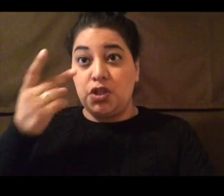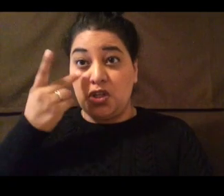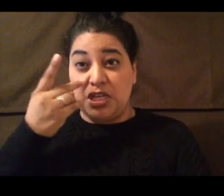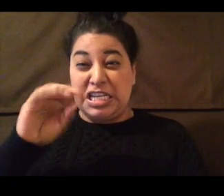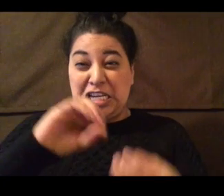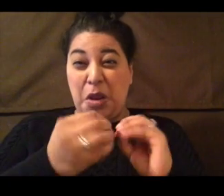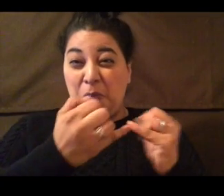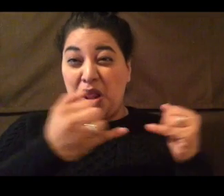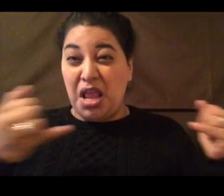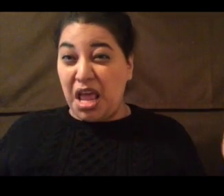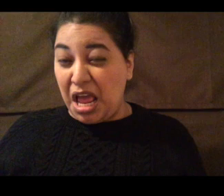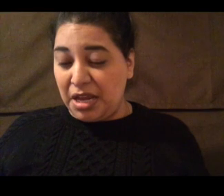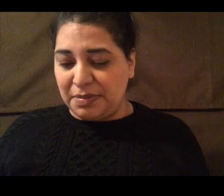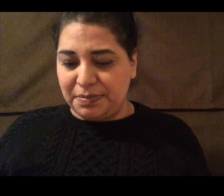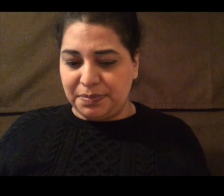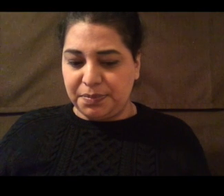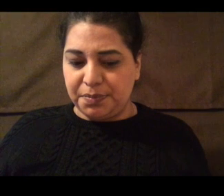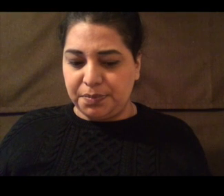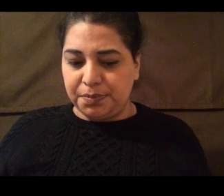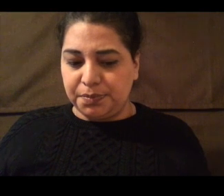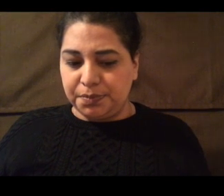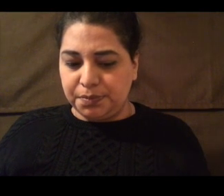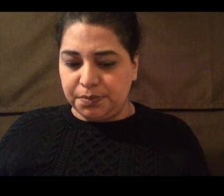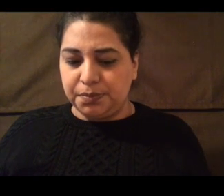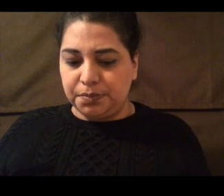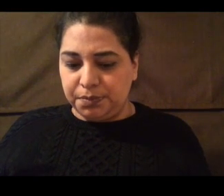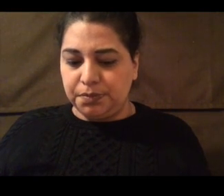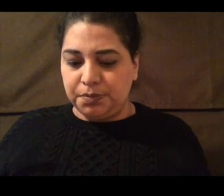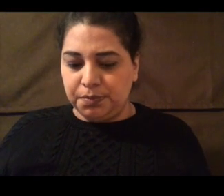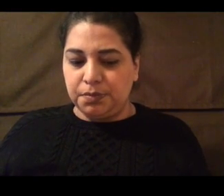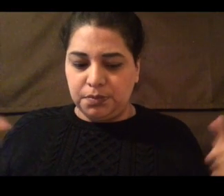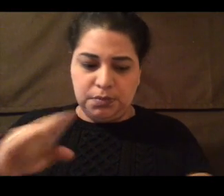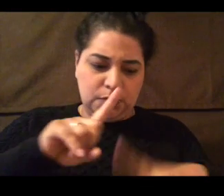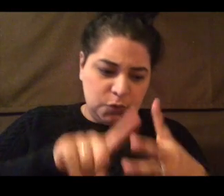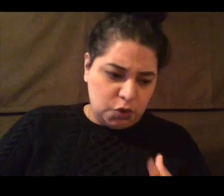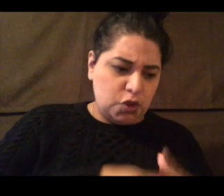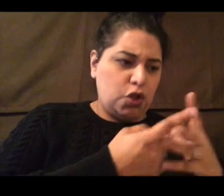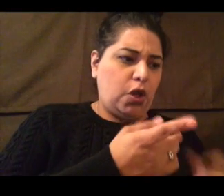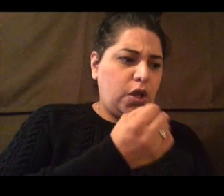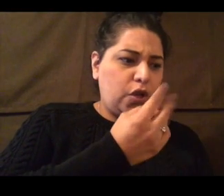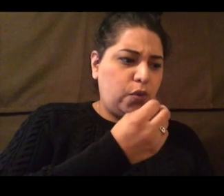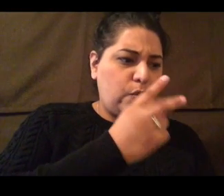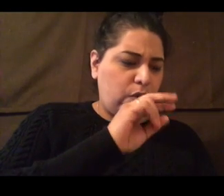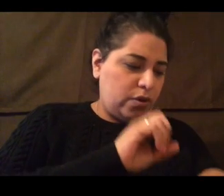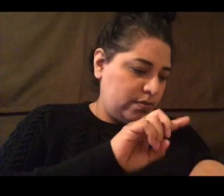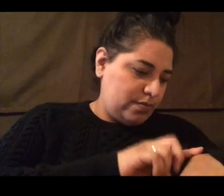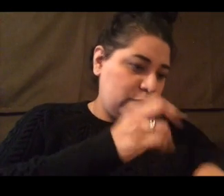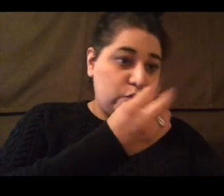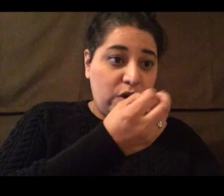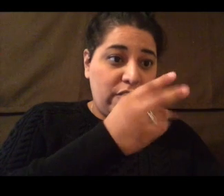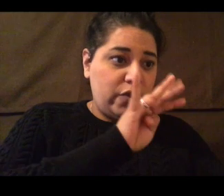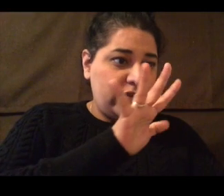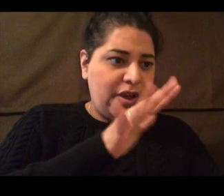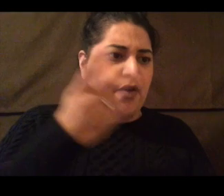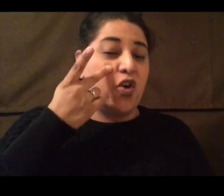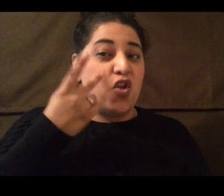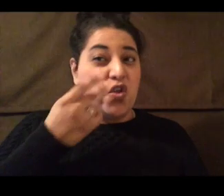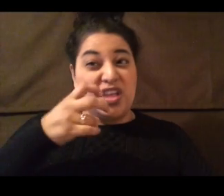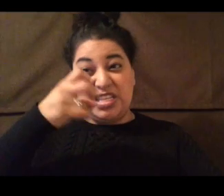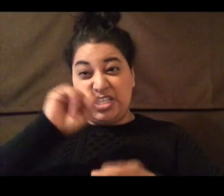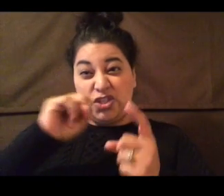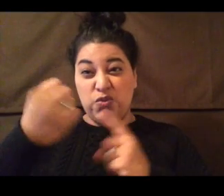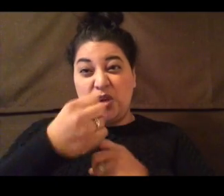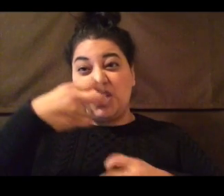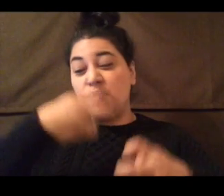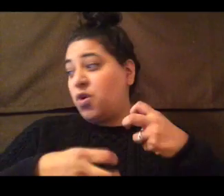going to start at 12:45, and I'm going to look at my situation equation. My start time plus 75 minutes. So